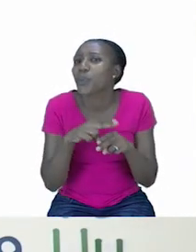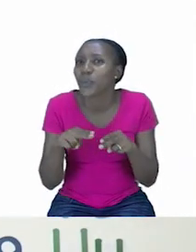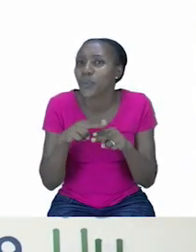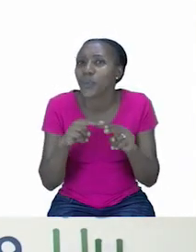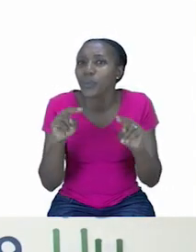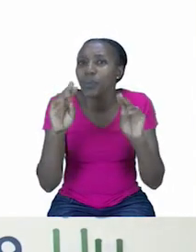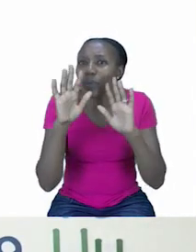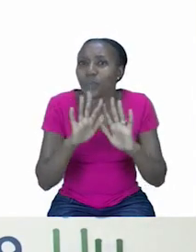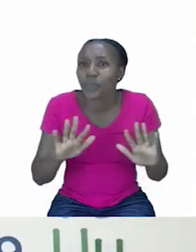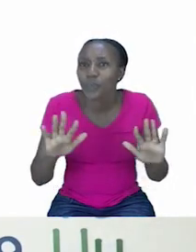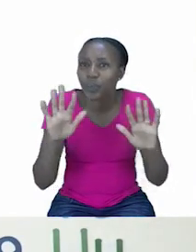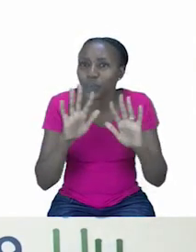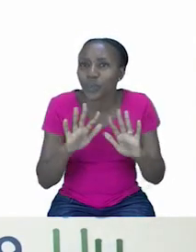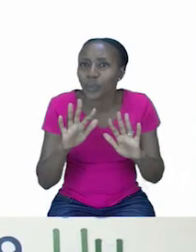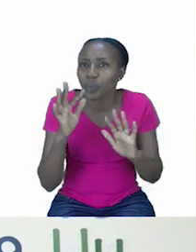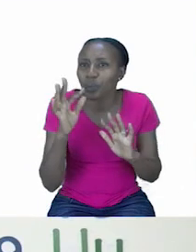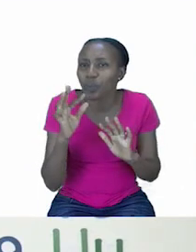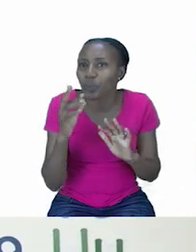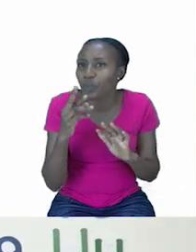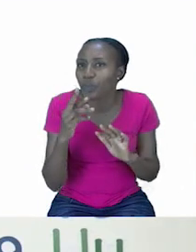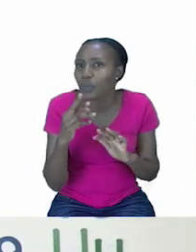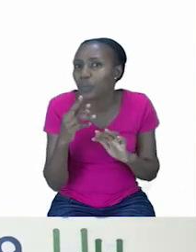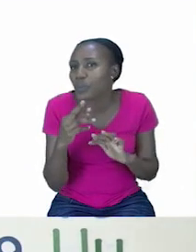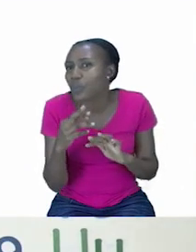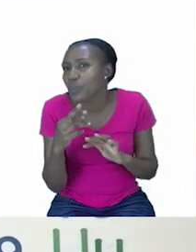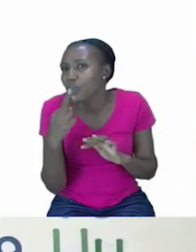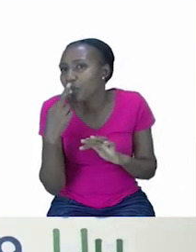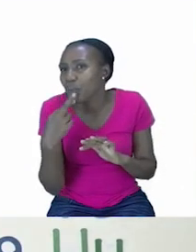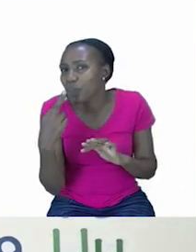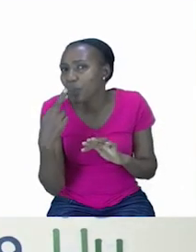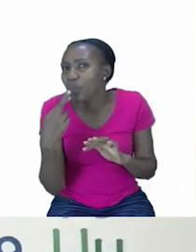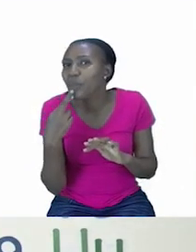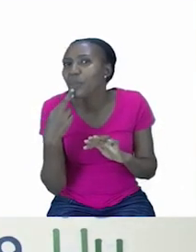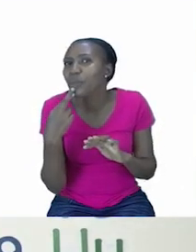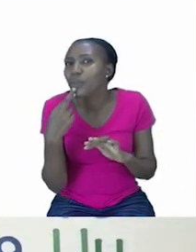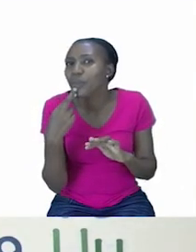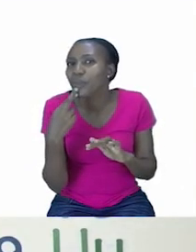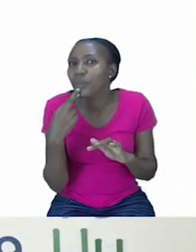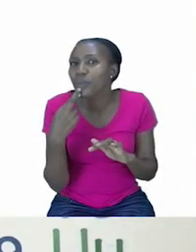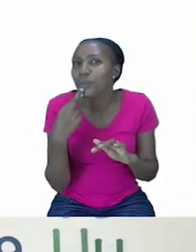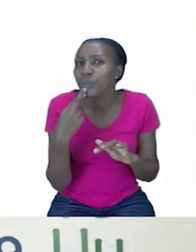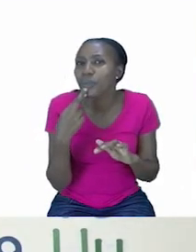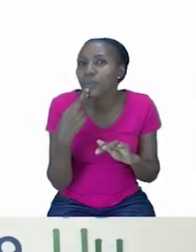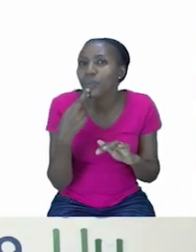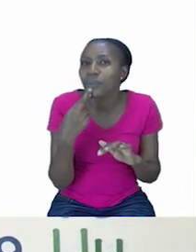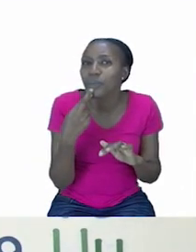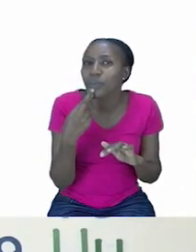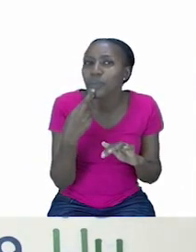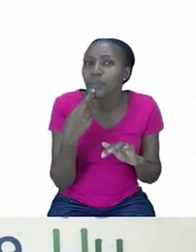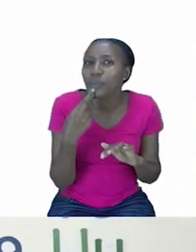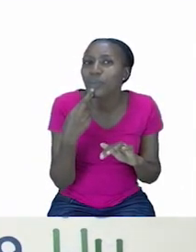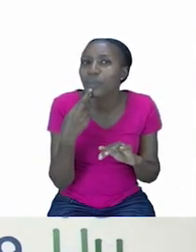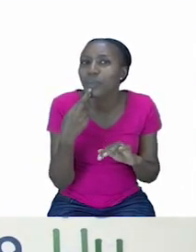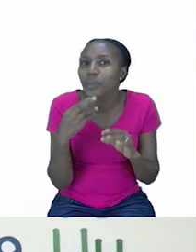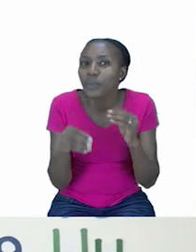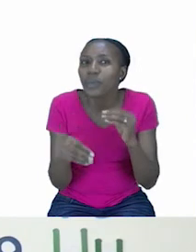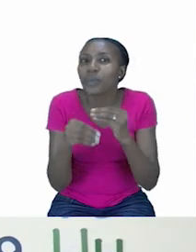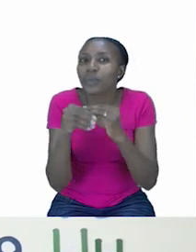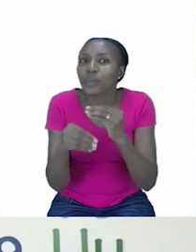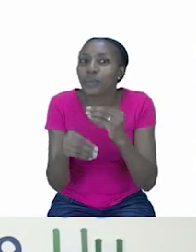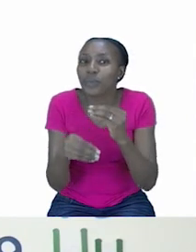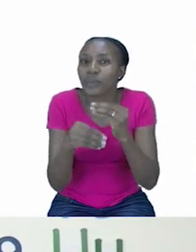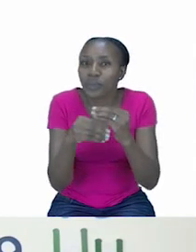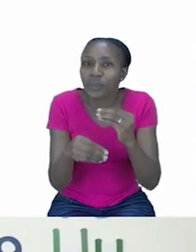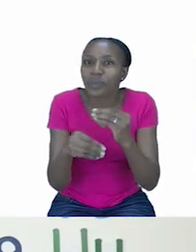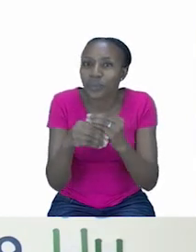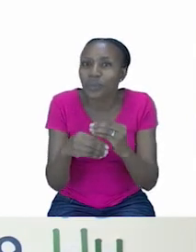there you go. I have my 3 flowers here. I'm going to draw 2 more. I have